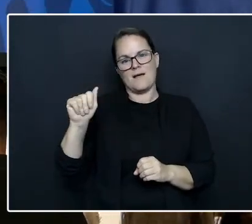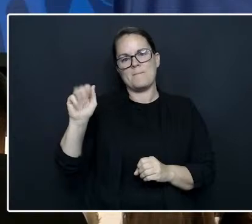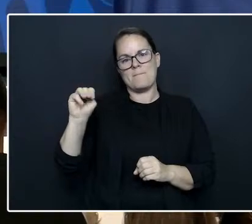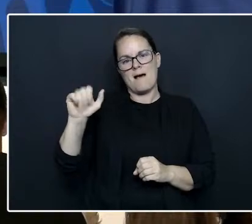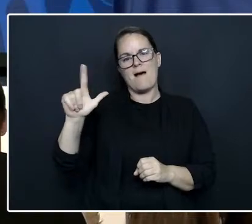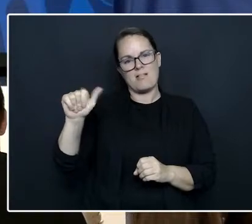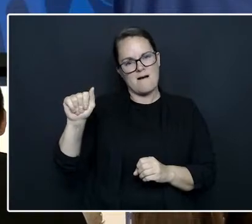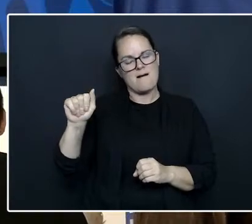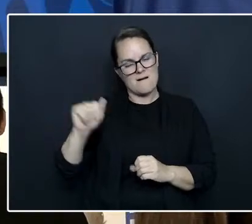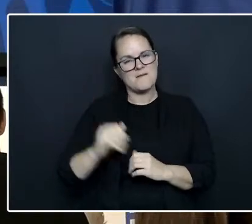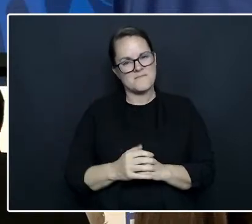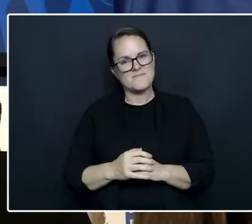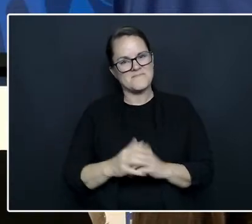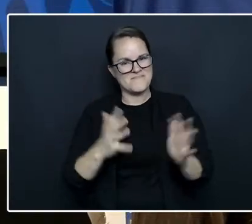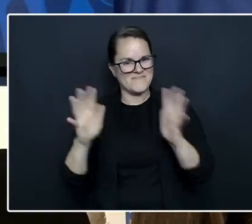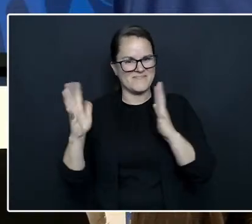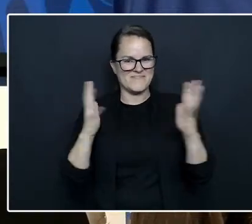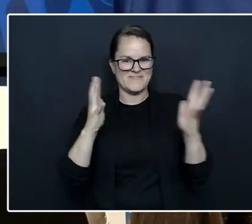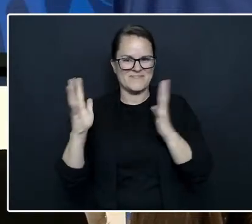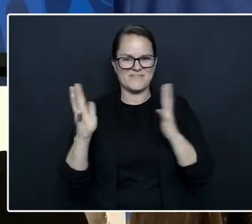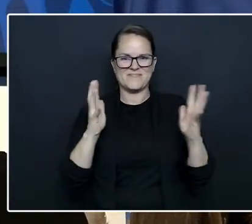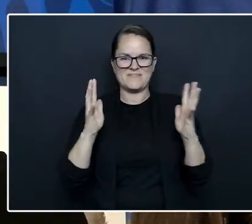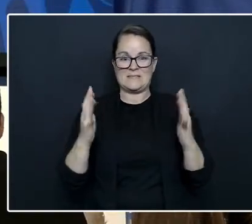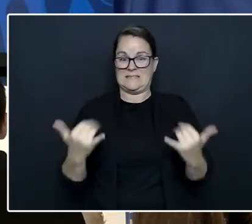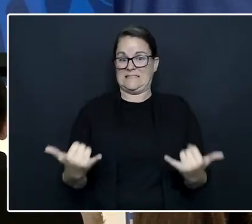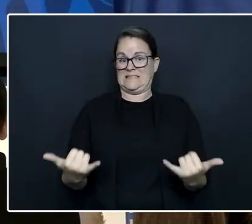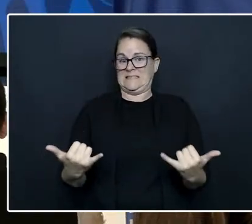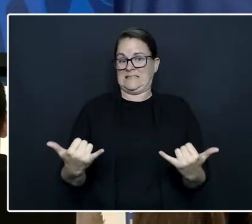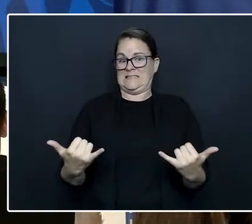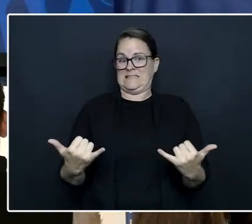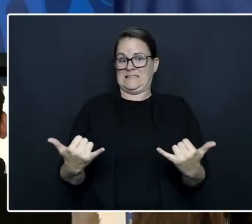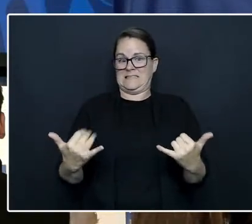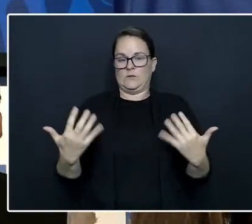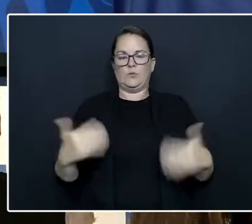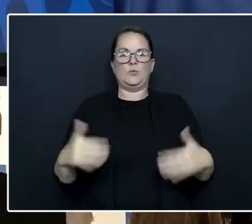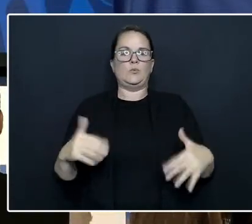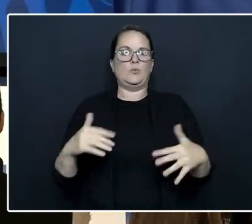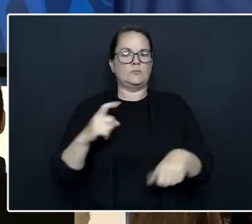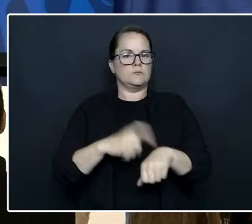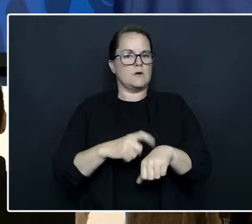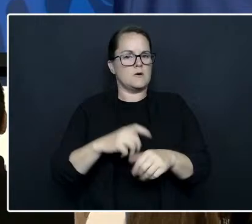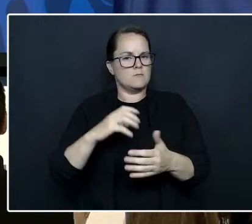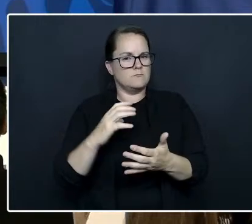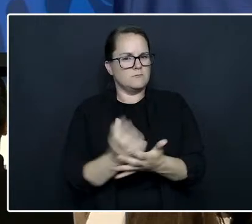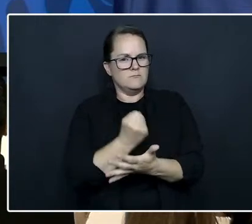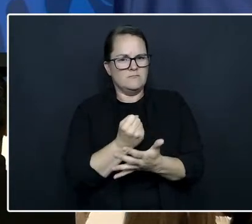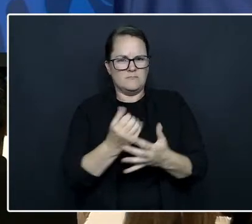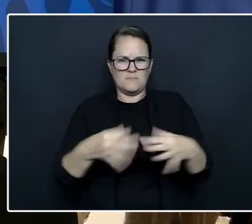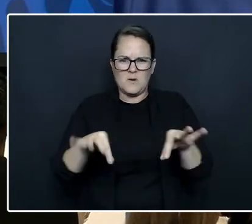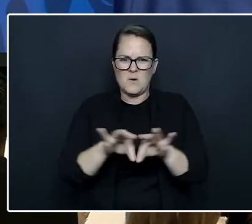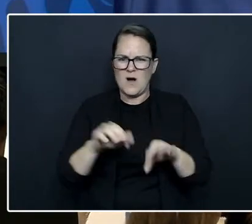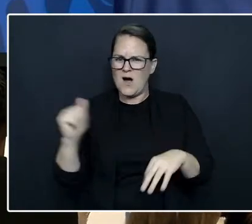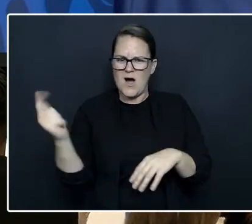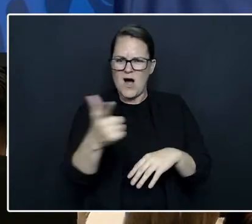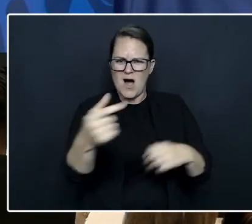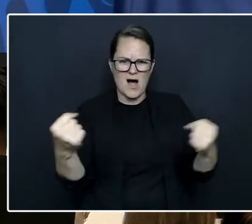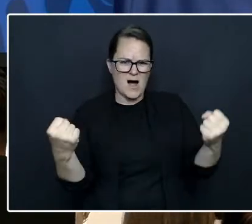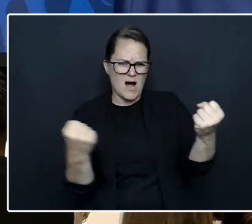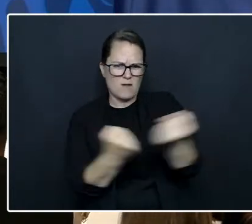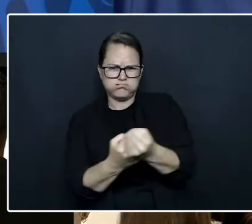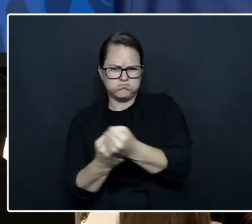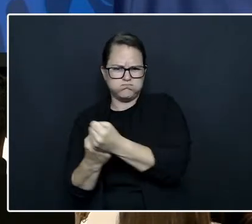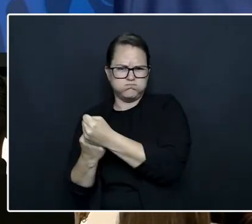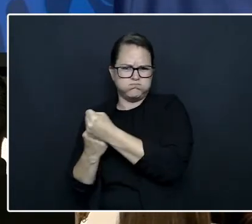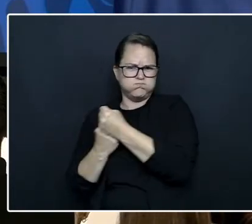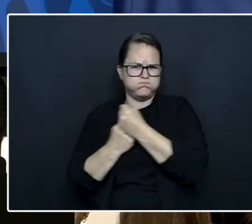Because right now, in this critical moment, we need every voice, every community, every American to speak up and